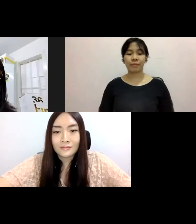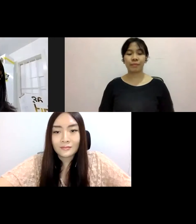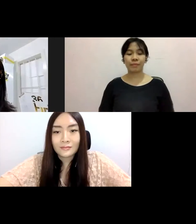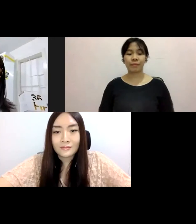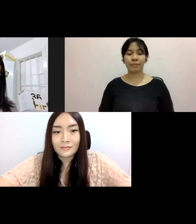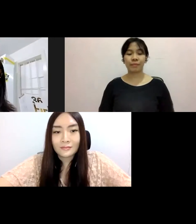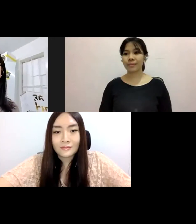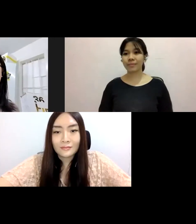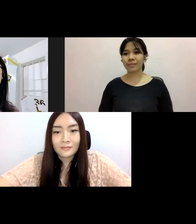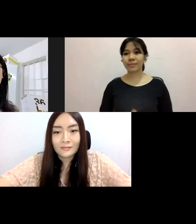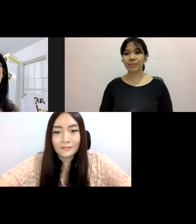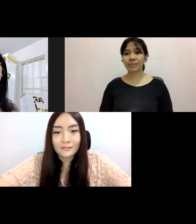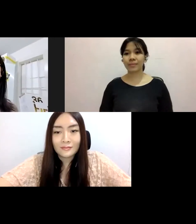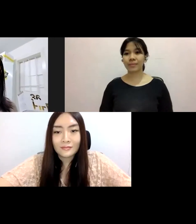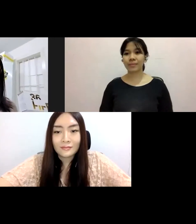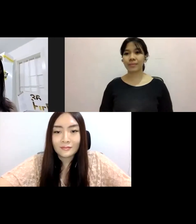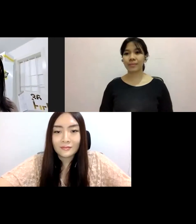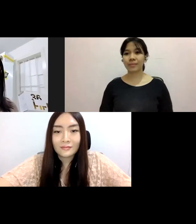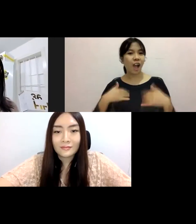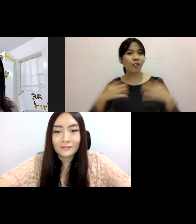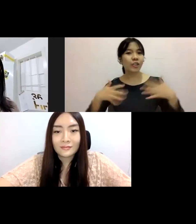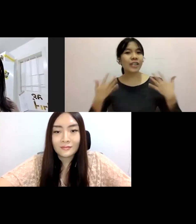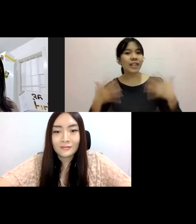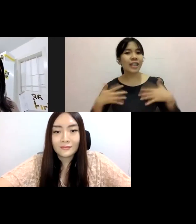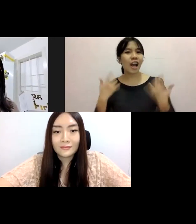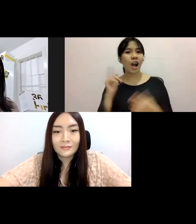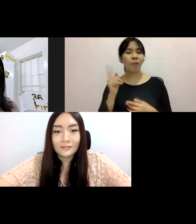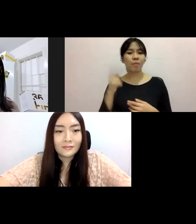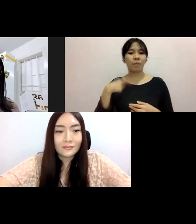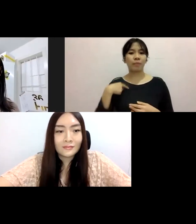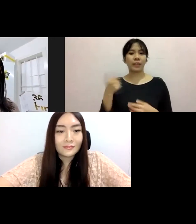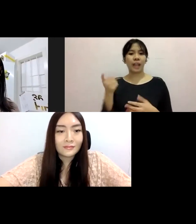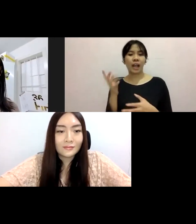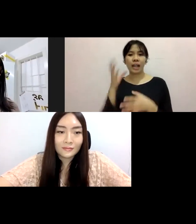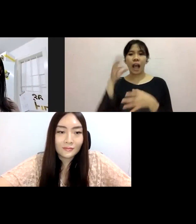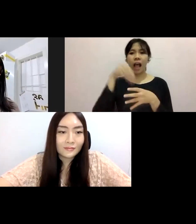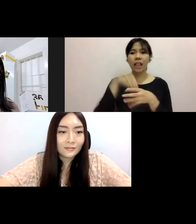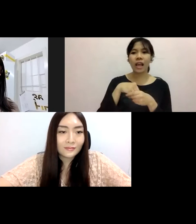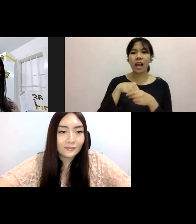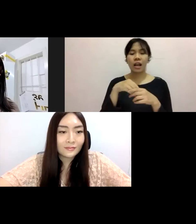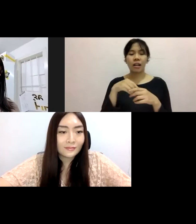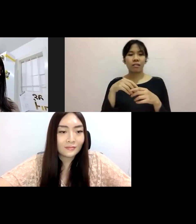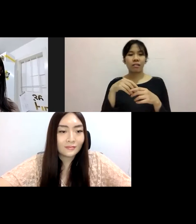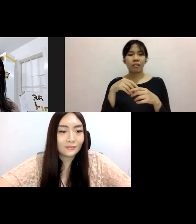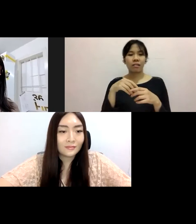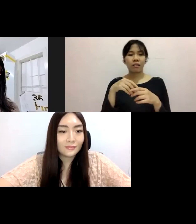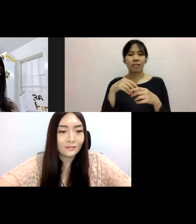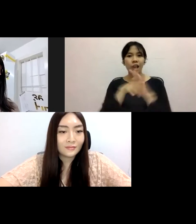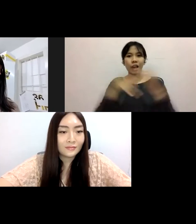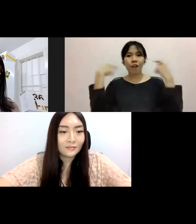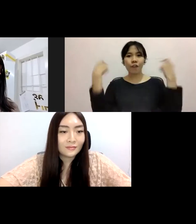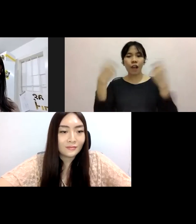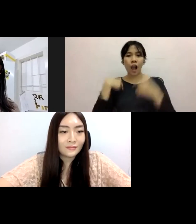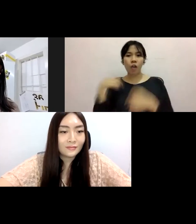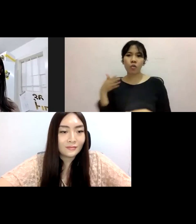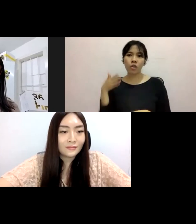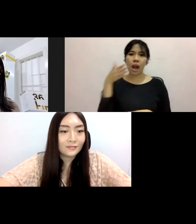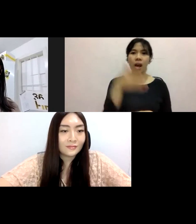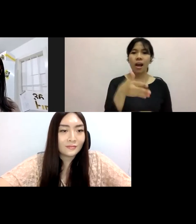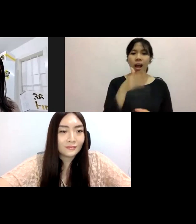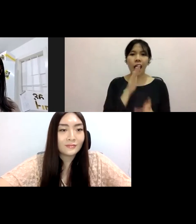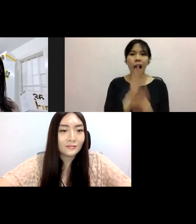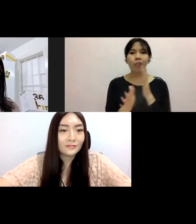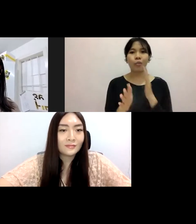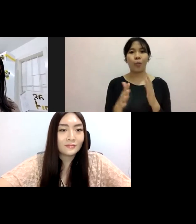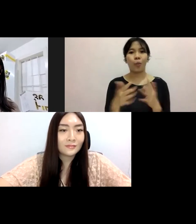person. It was amazing, and actually in there I participated